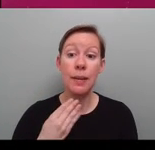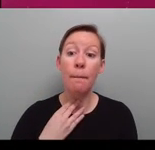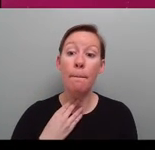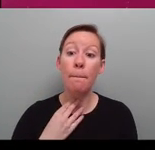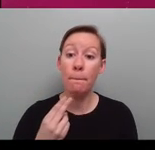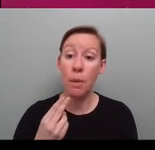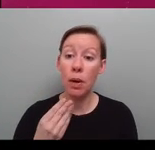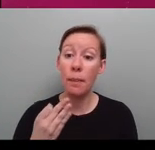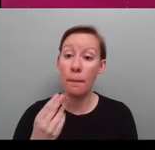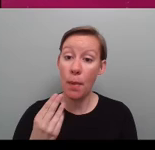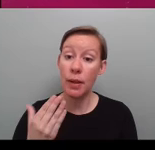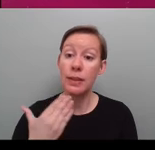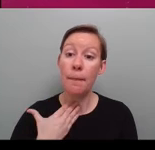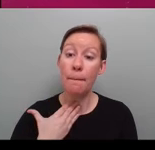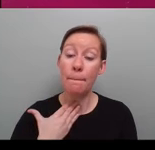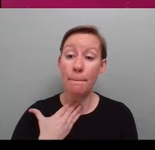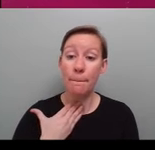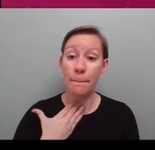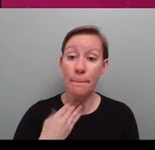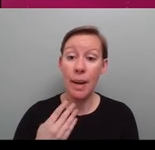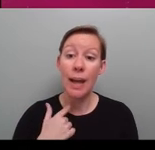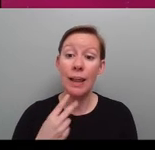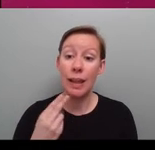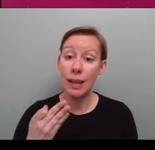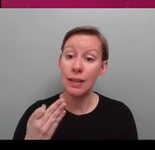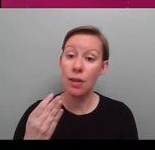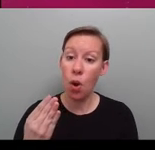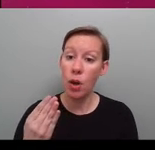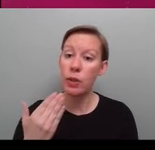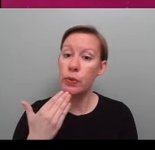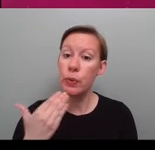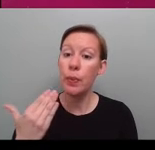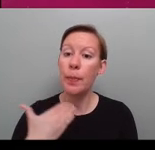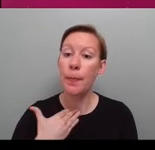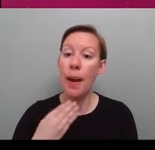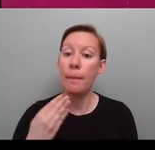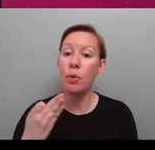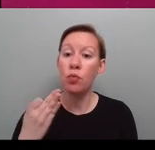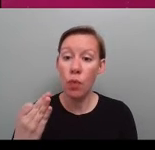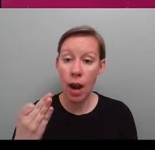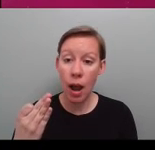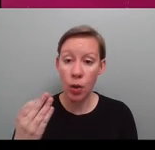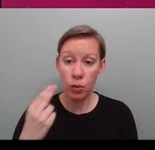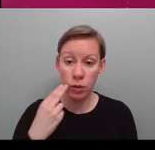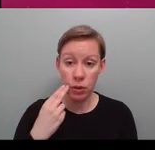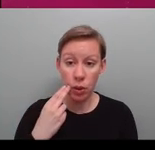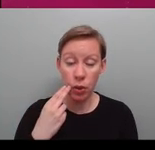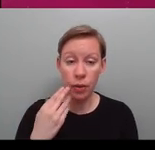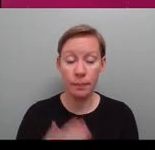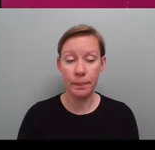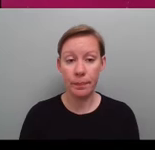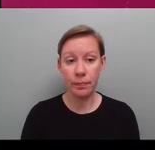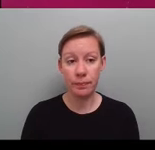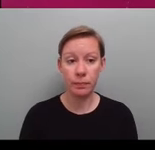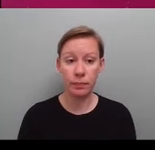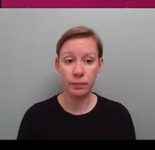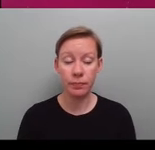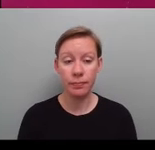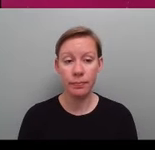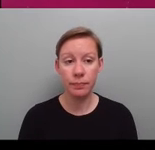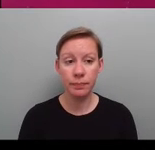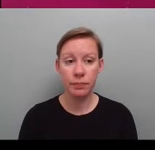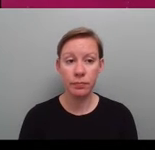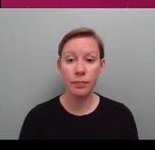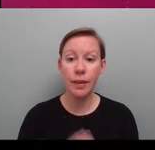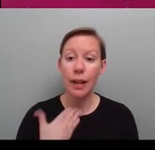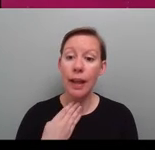I've bookmarked them onto my actual browser. This way I don't have to constantly go back to Google Classroom or to my emails